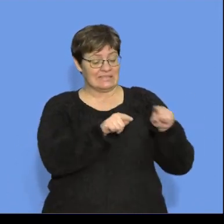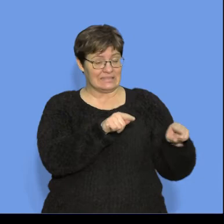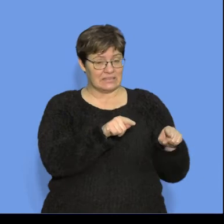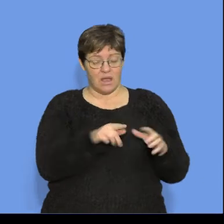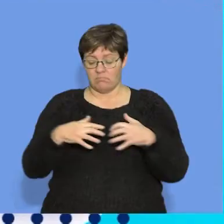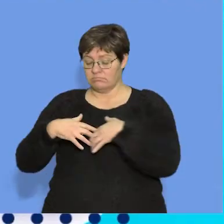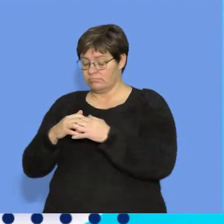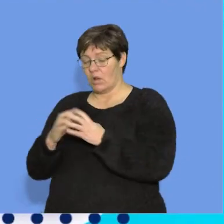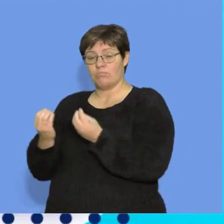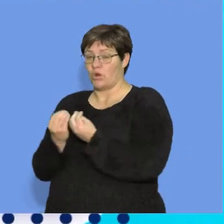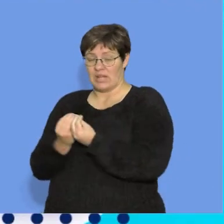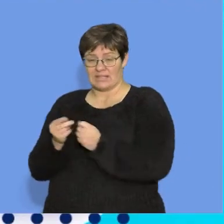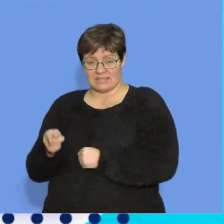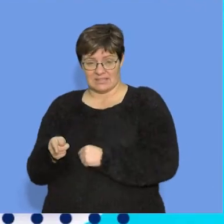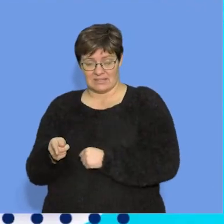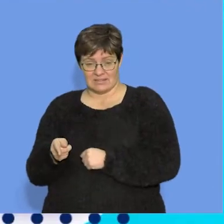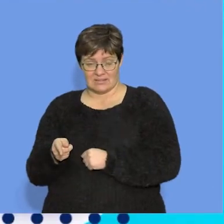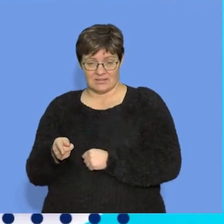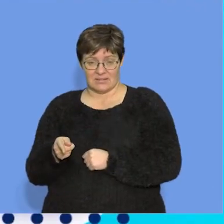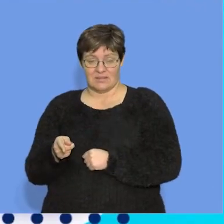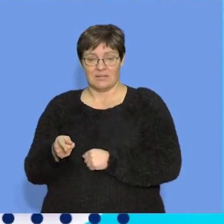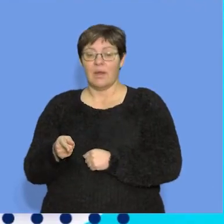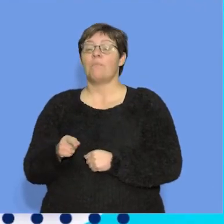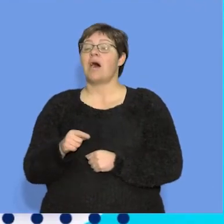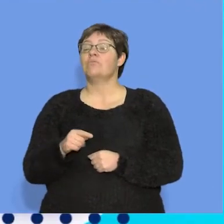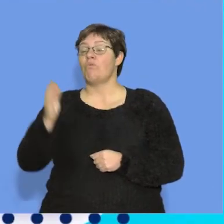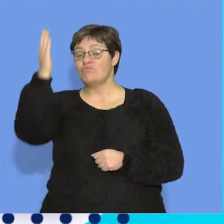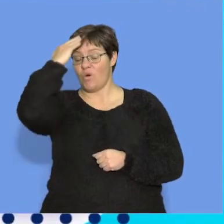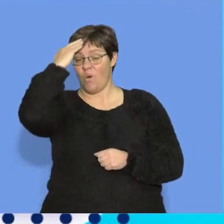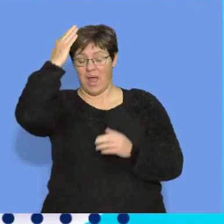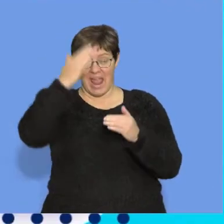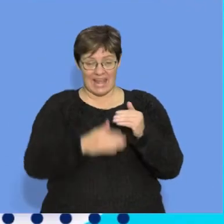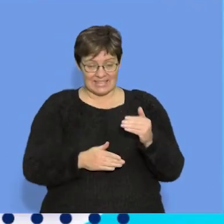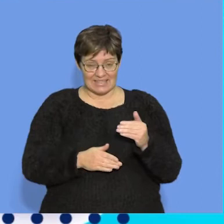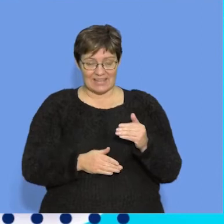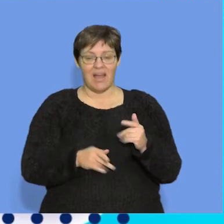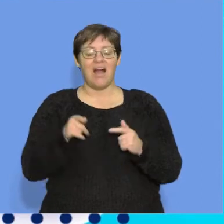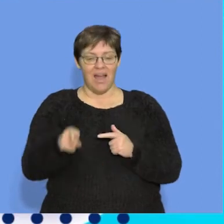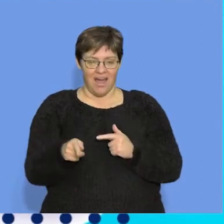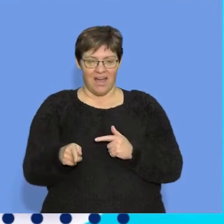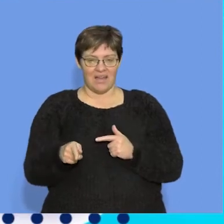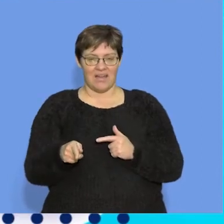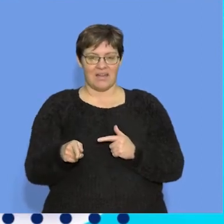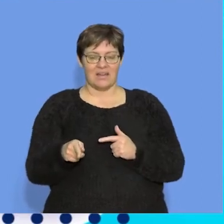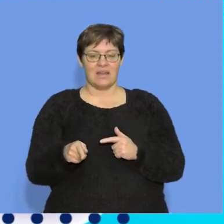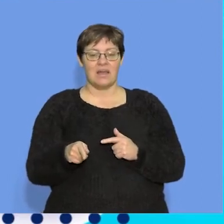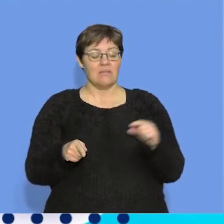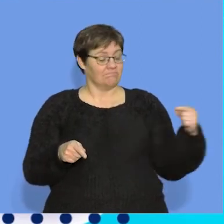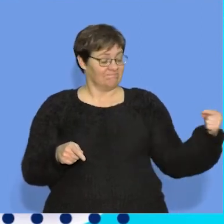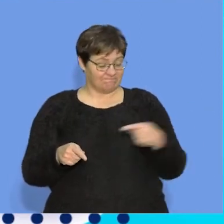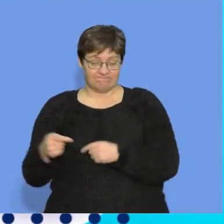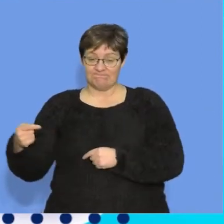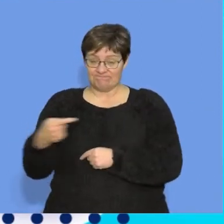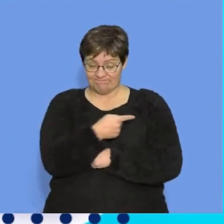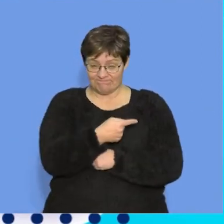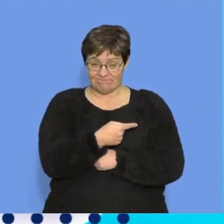were. What we notice is that the end point is the rates of reaction are the same. So